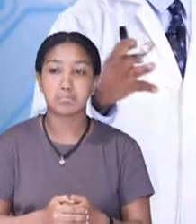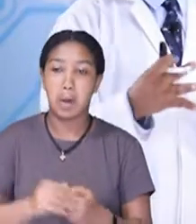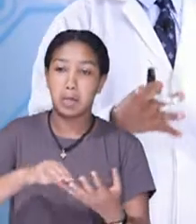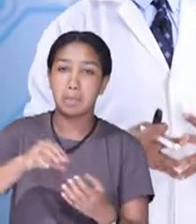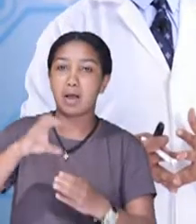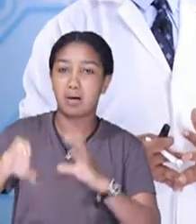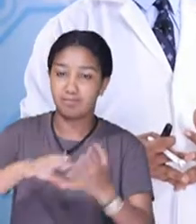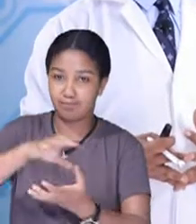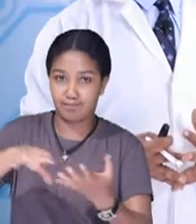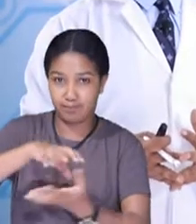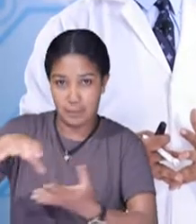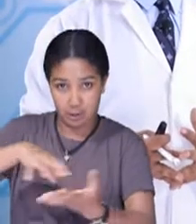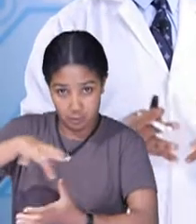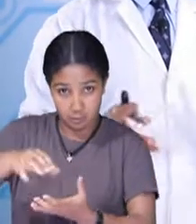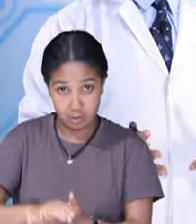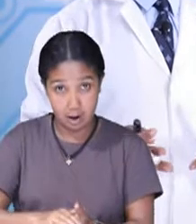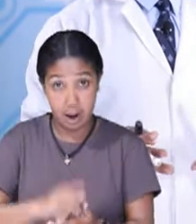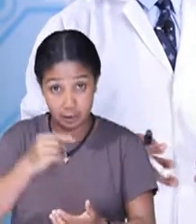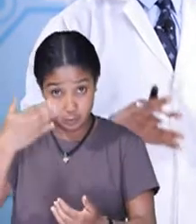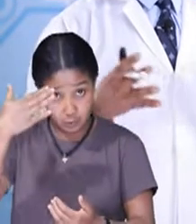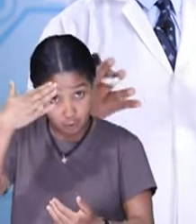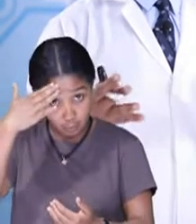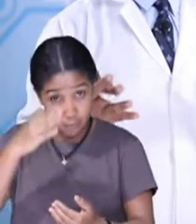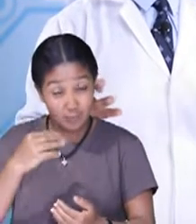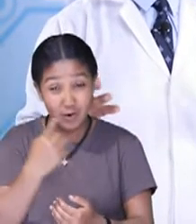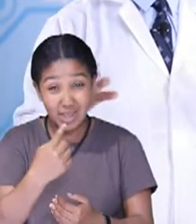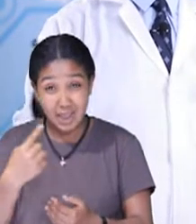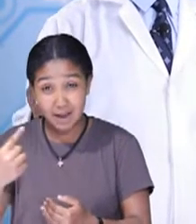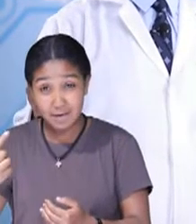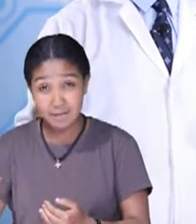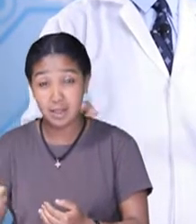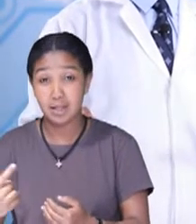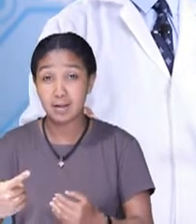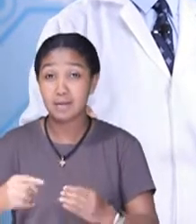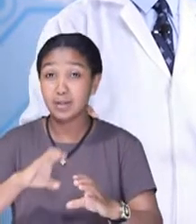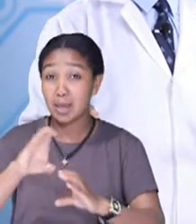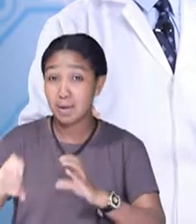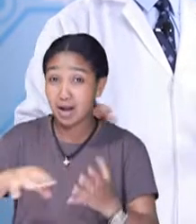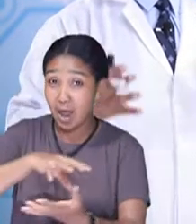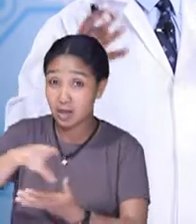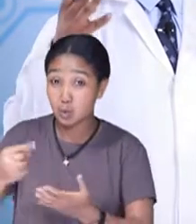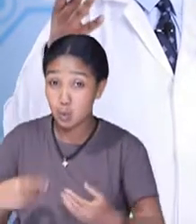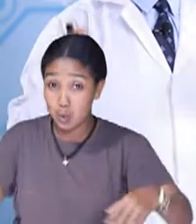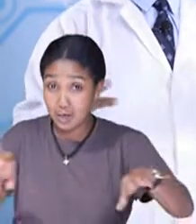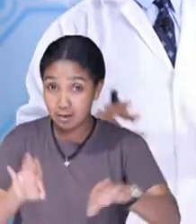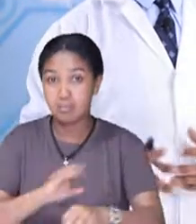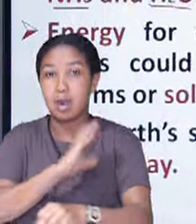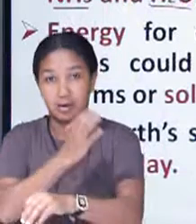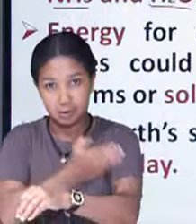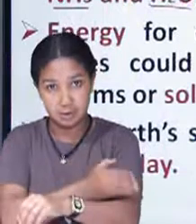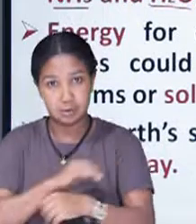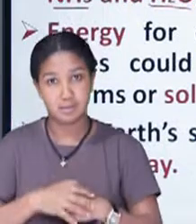chemical reactions. As you know, for every chemical reaction, we need